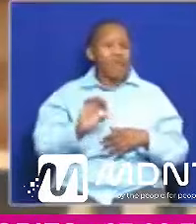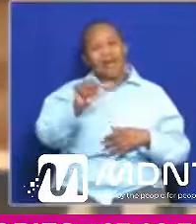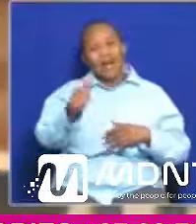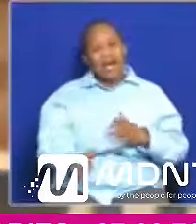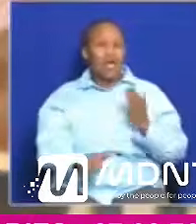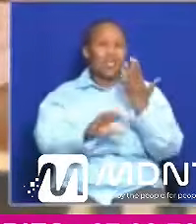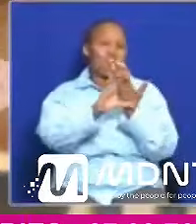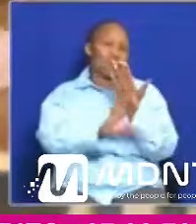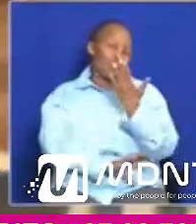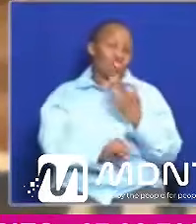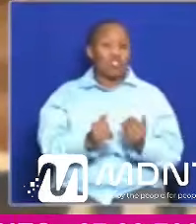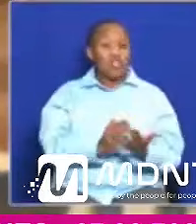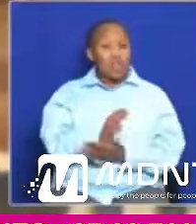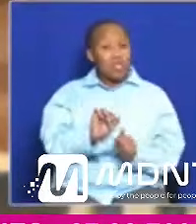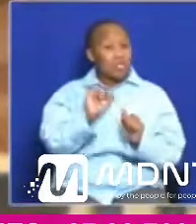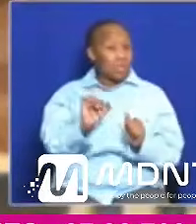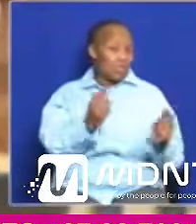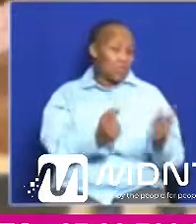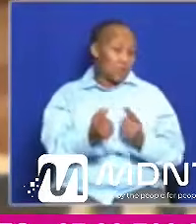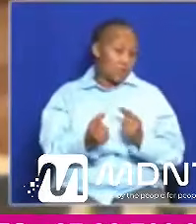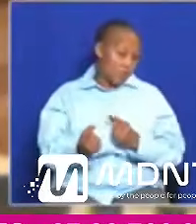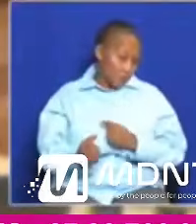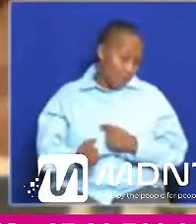At the time, as I said to you, when Section